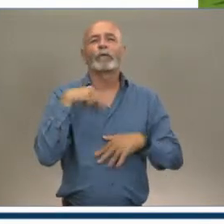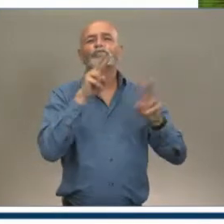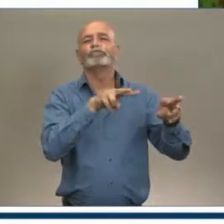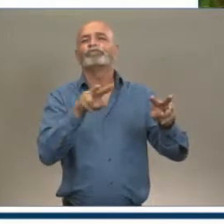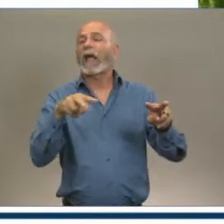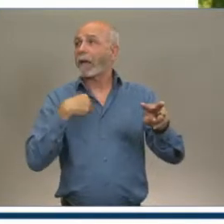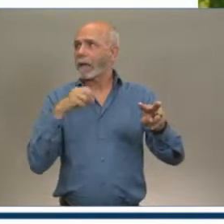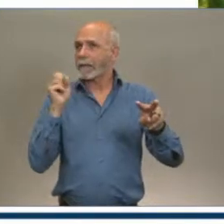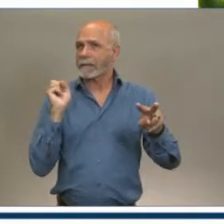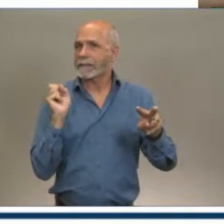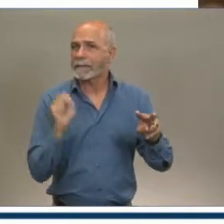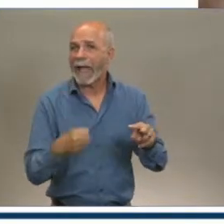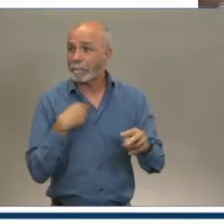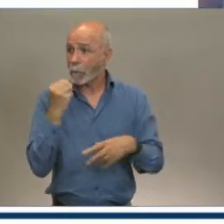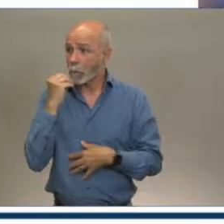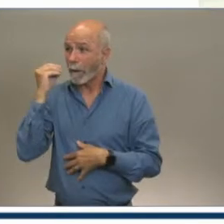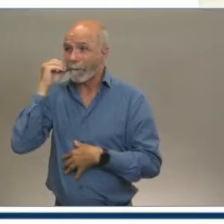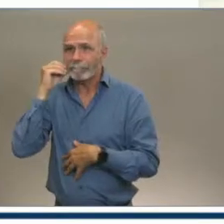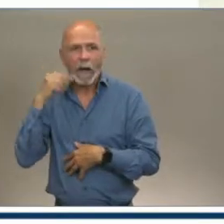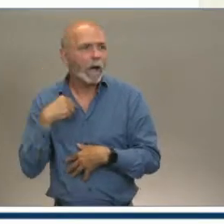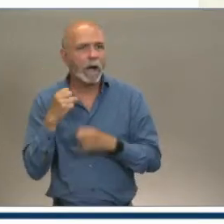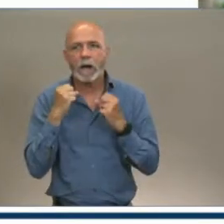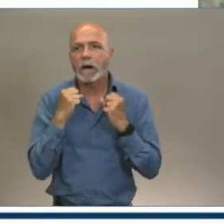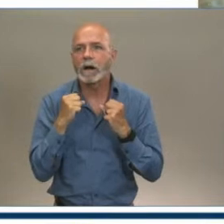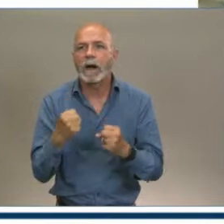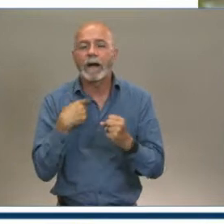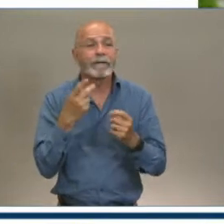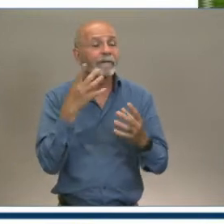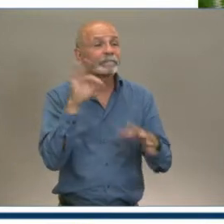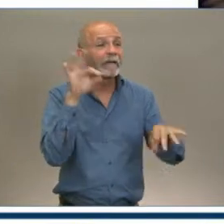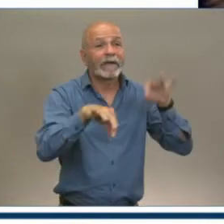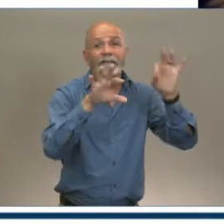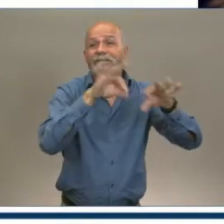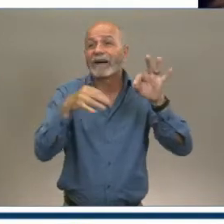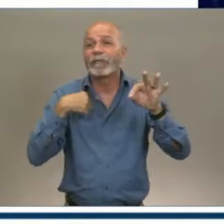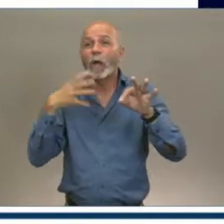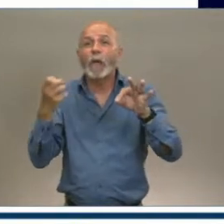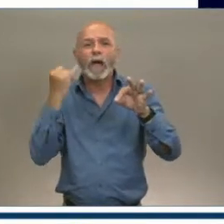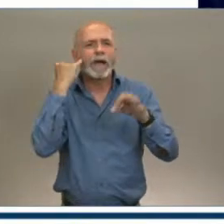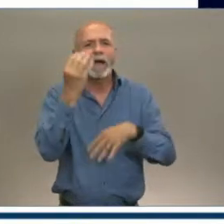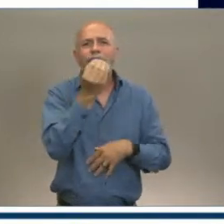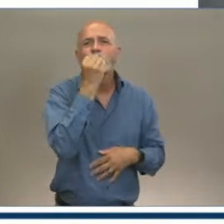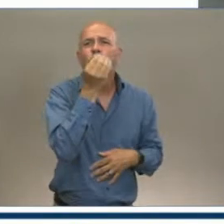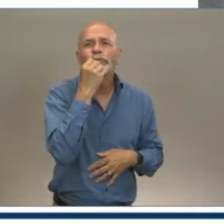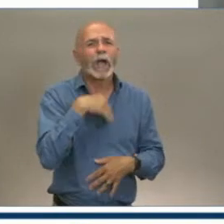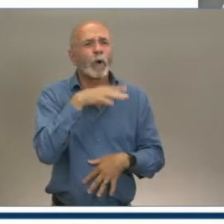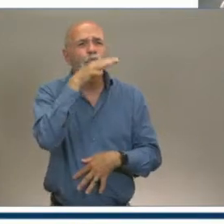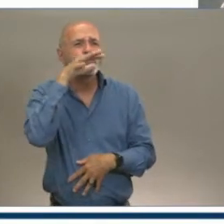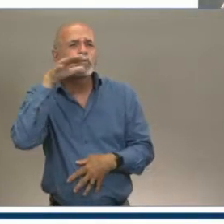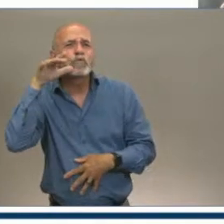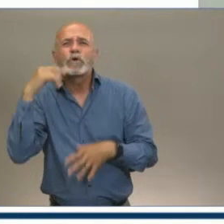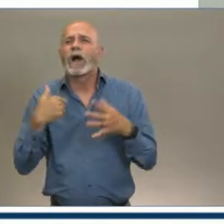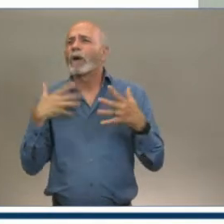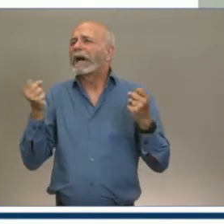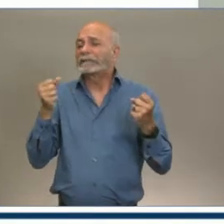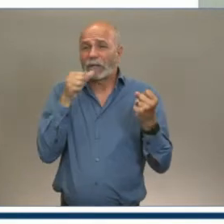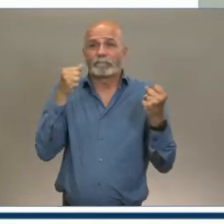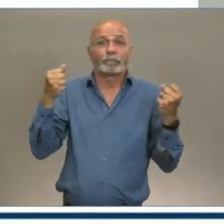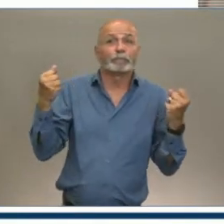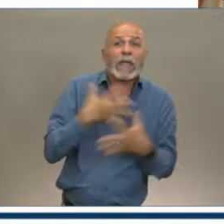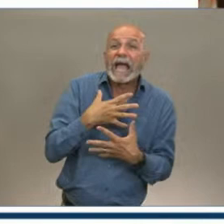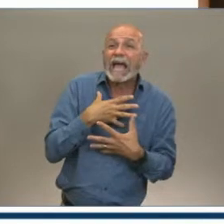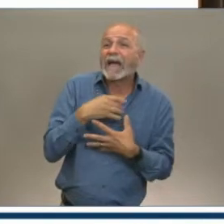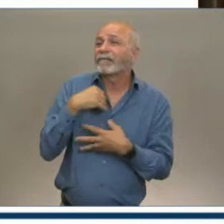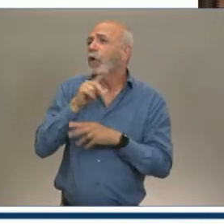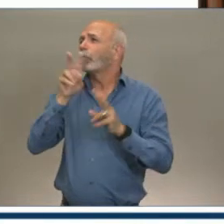own backyard. And we're not afraid of new flavors or experiences or exploring the world. We just know there's a